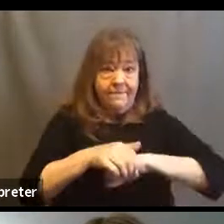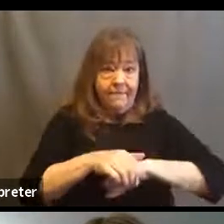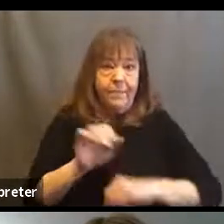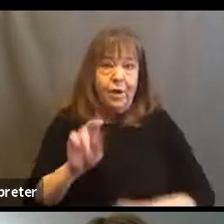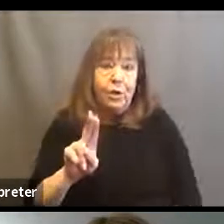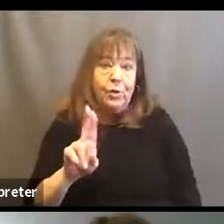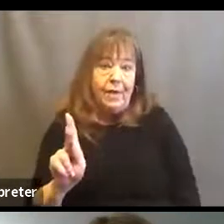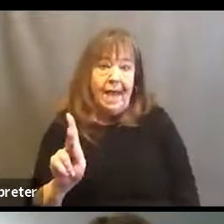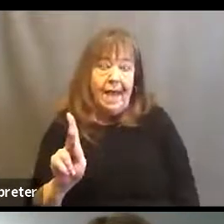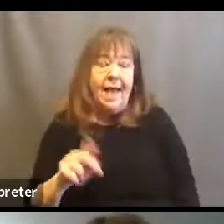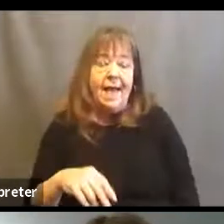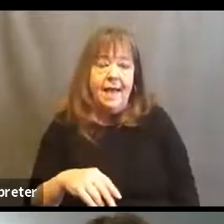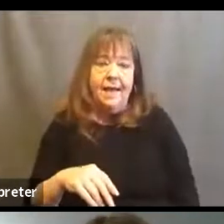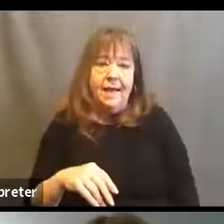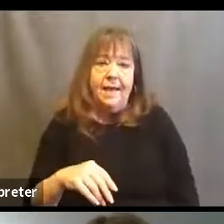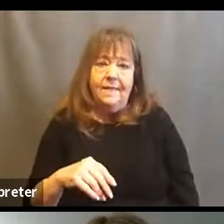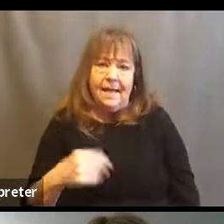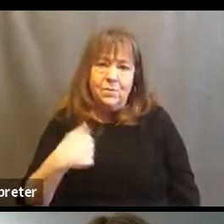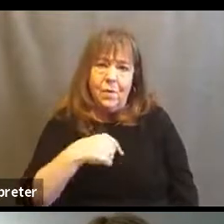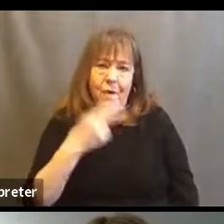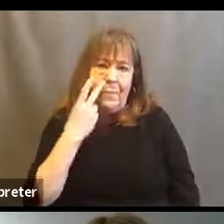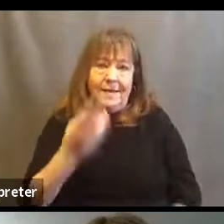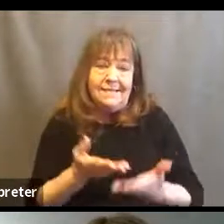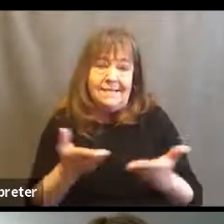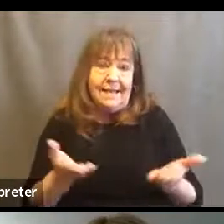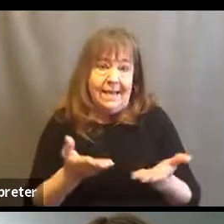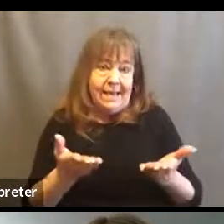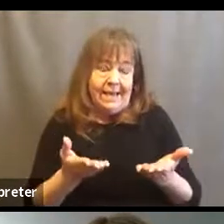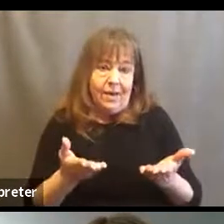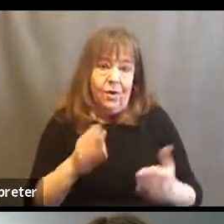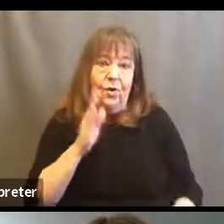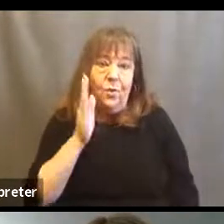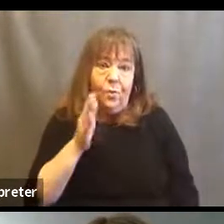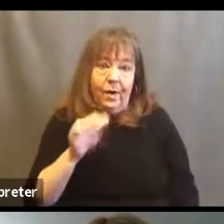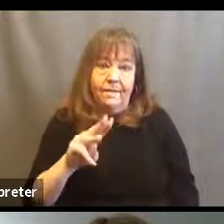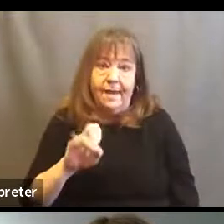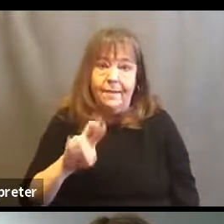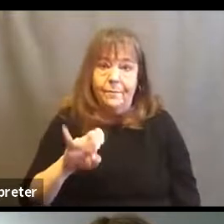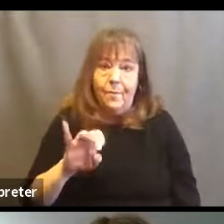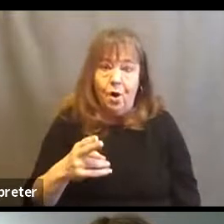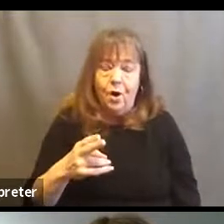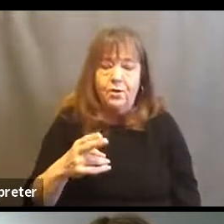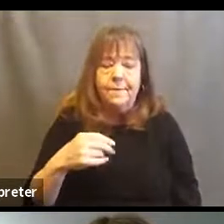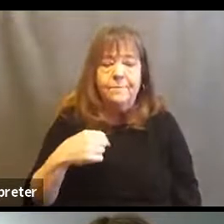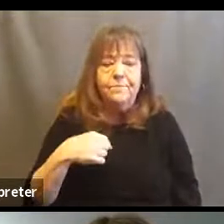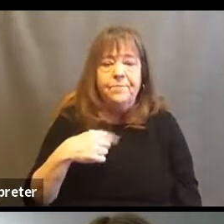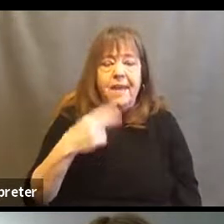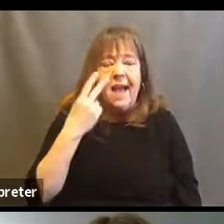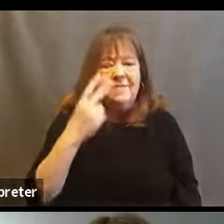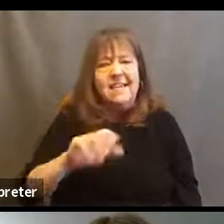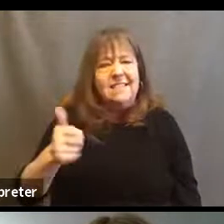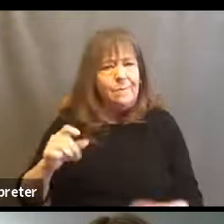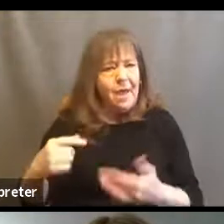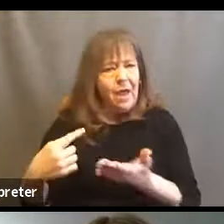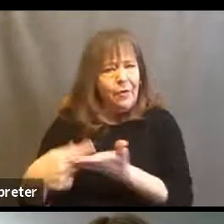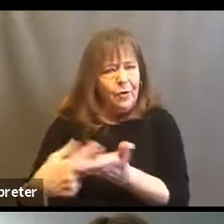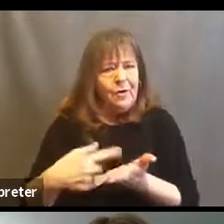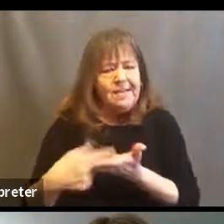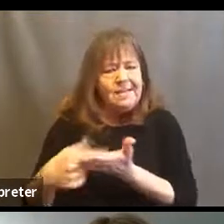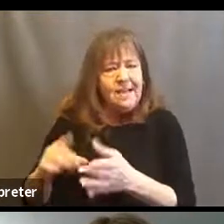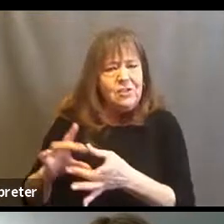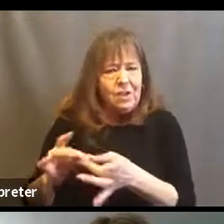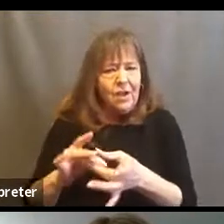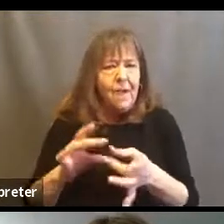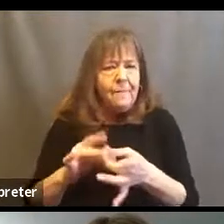the predominant strain here as early as mid to late March, and I have seen similar commentary from experts that are